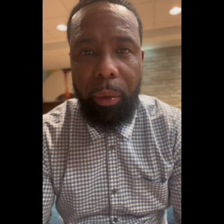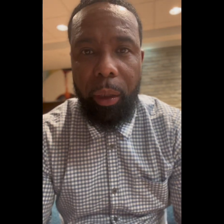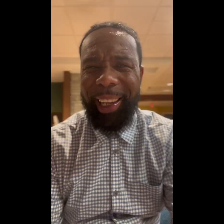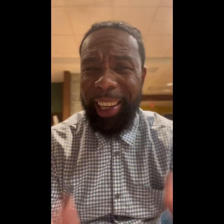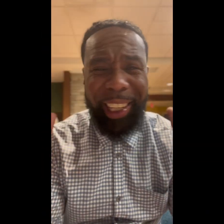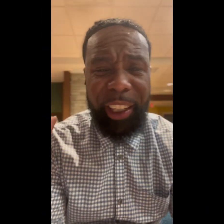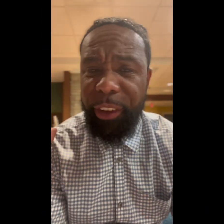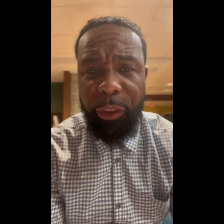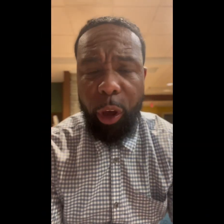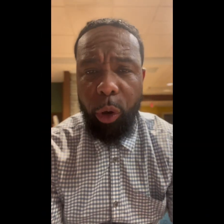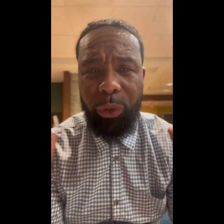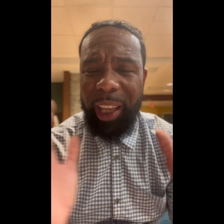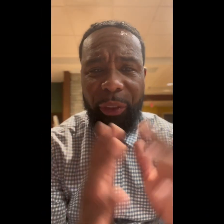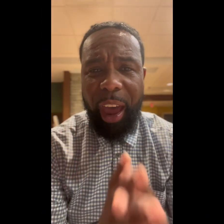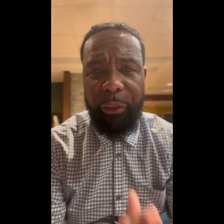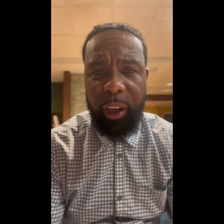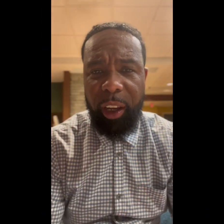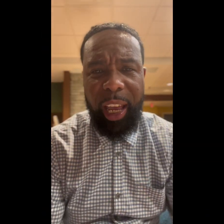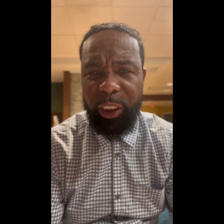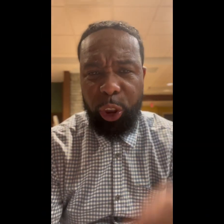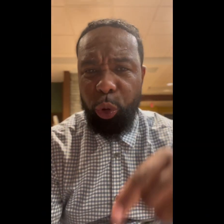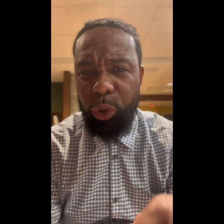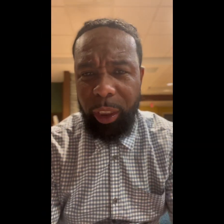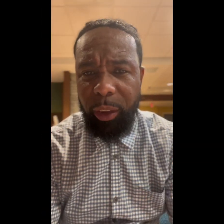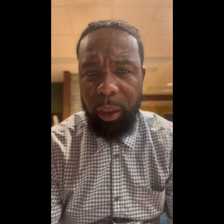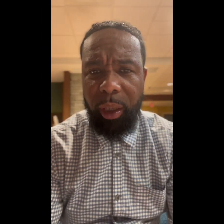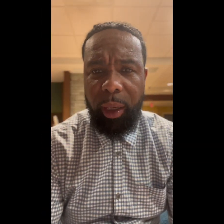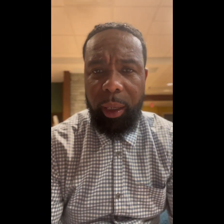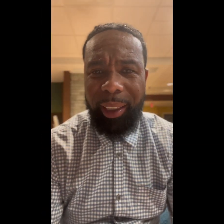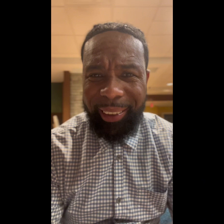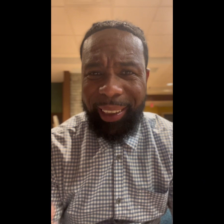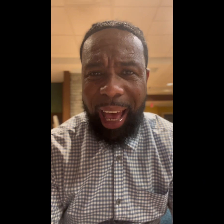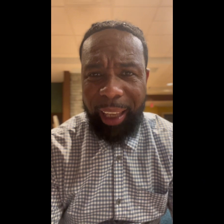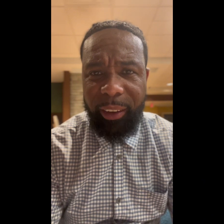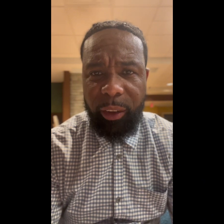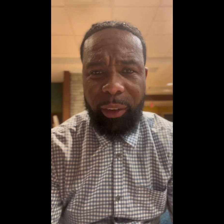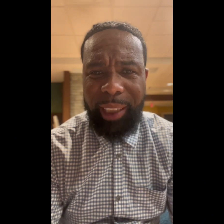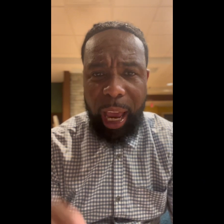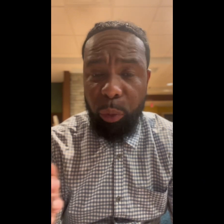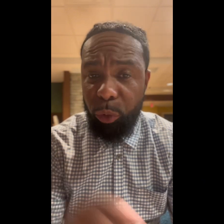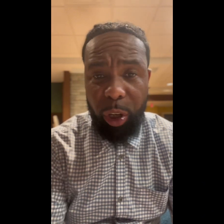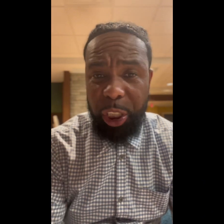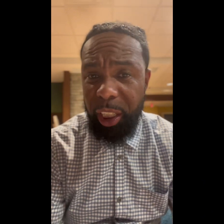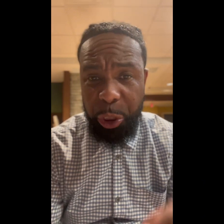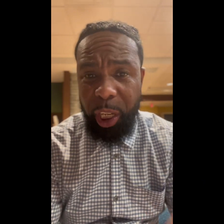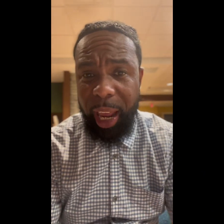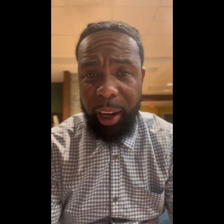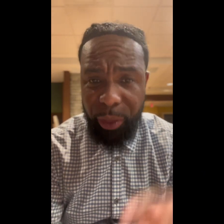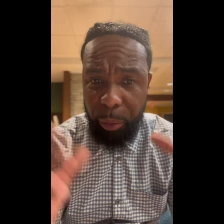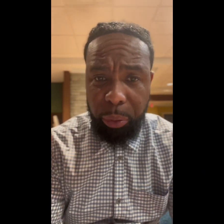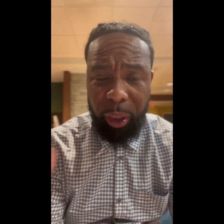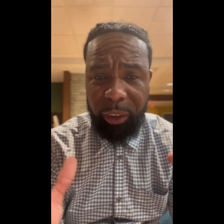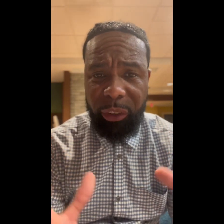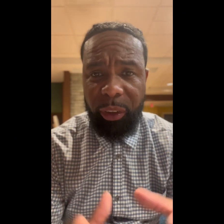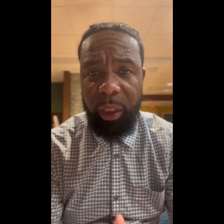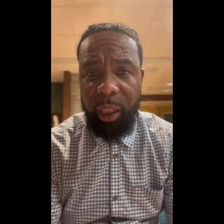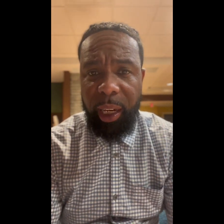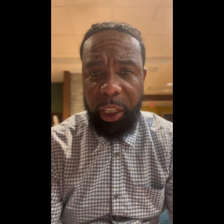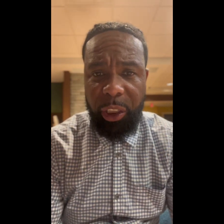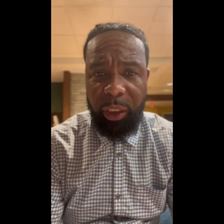up. Even though South Africa has chosen its size to side with Russia and China and the